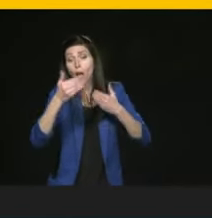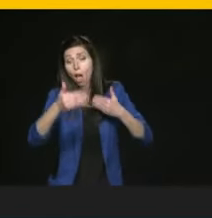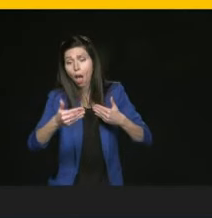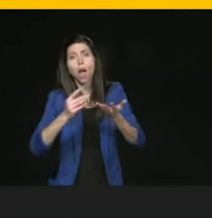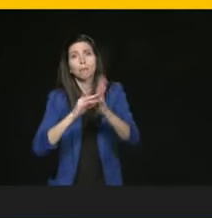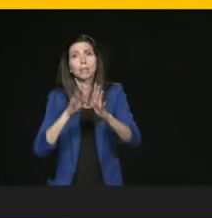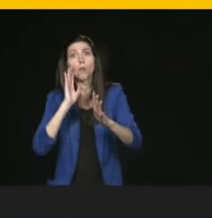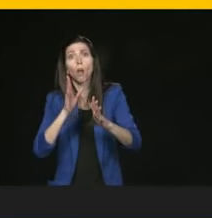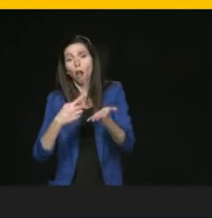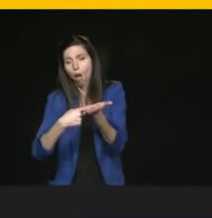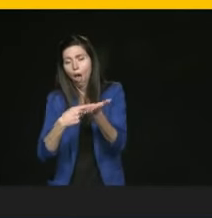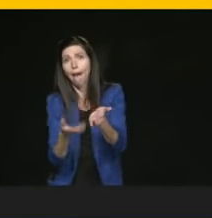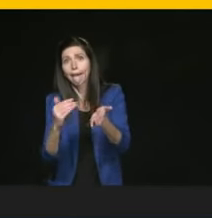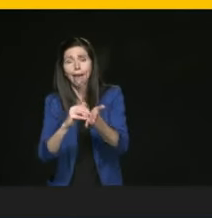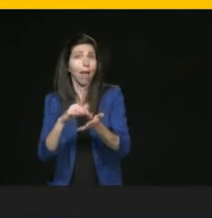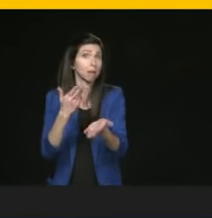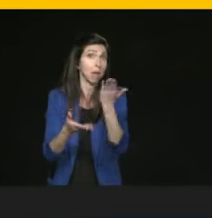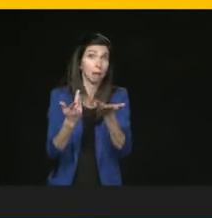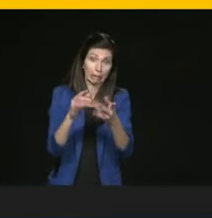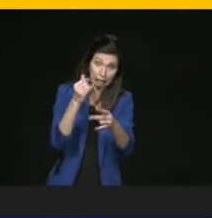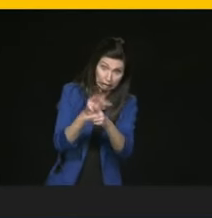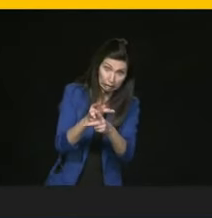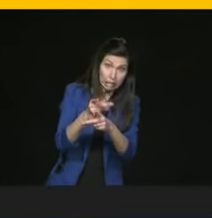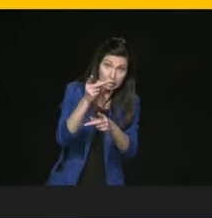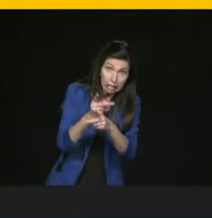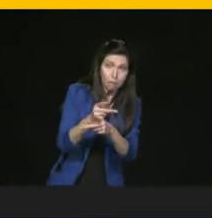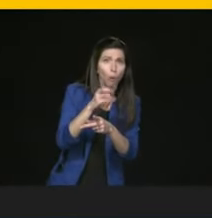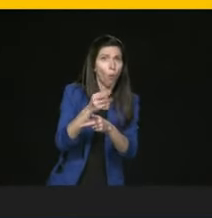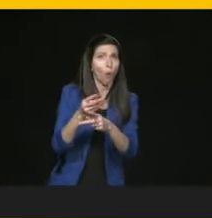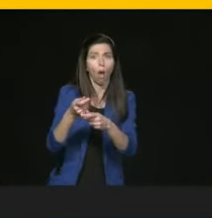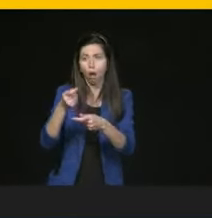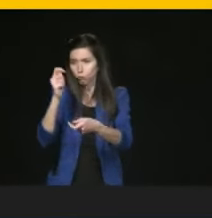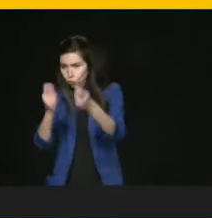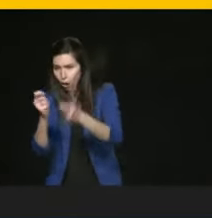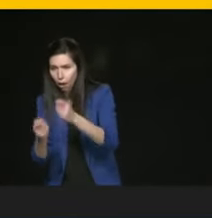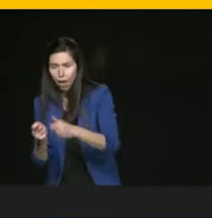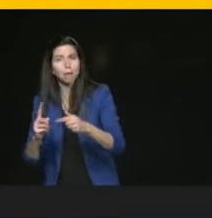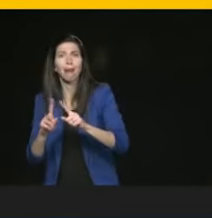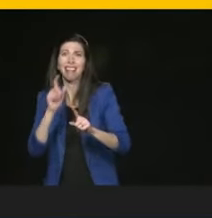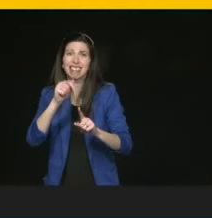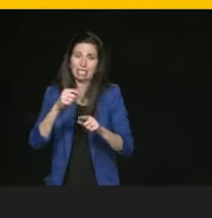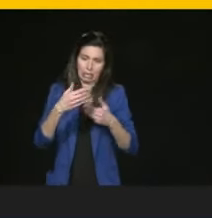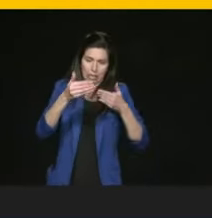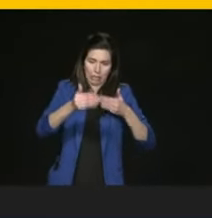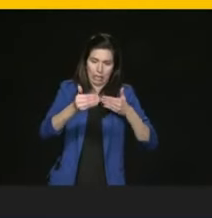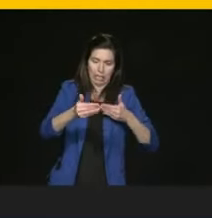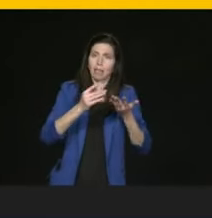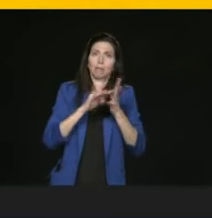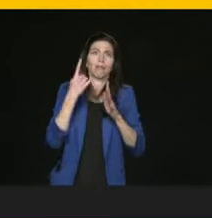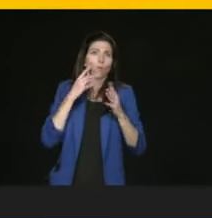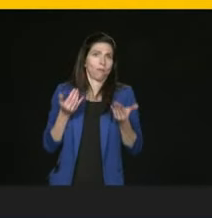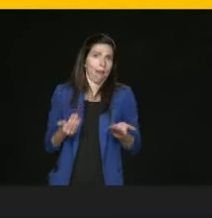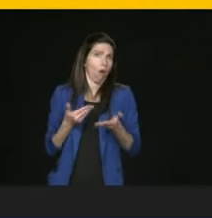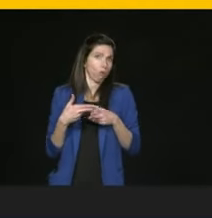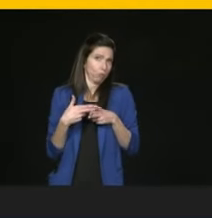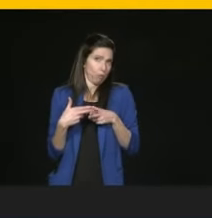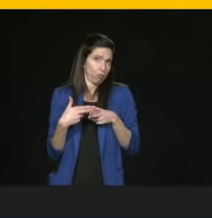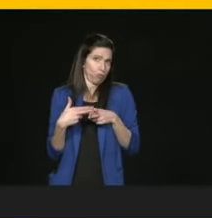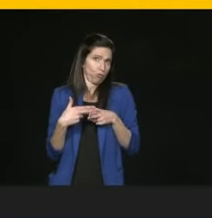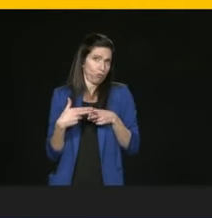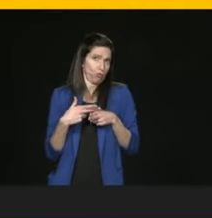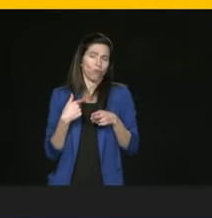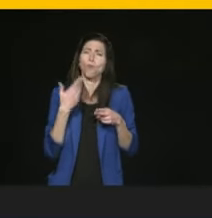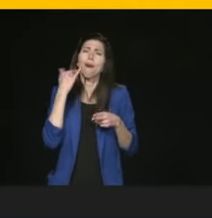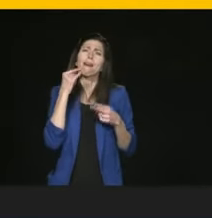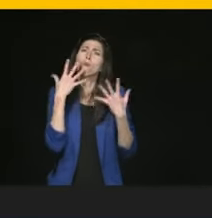time. But they are very, very narrowly tailored. Put into place, frankly, in record time, to address